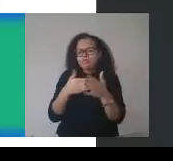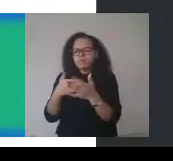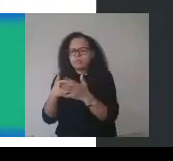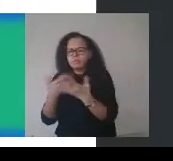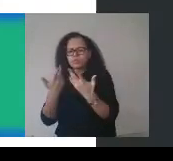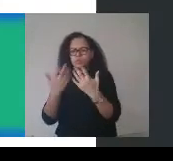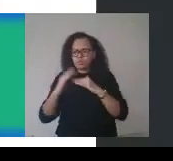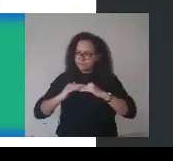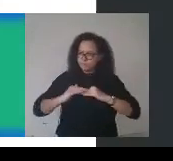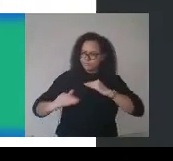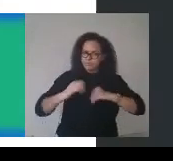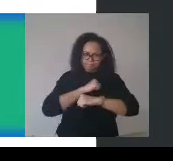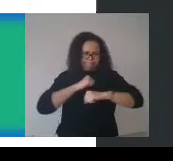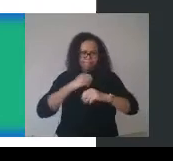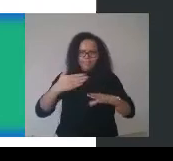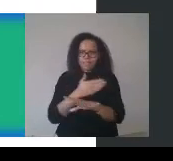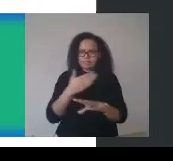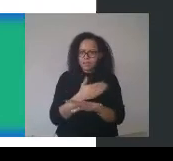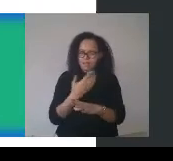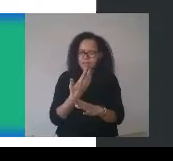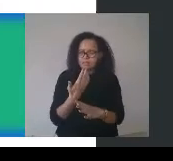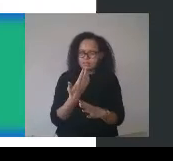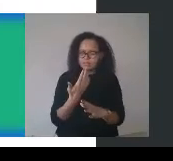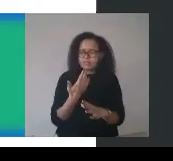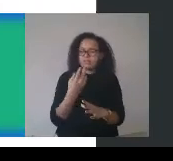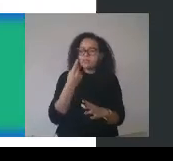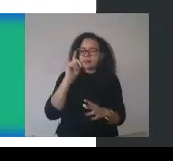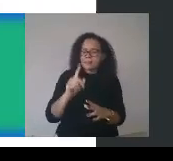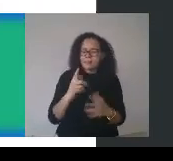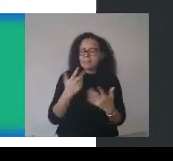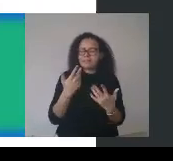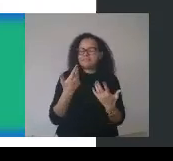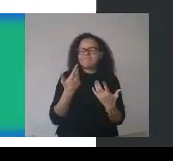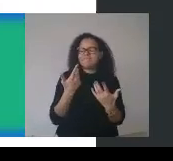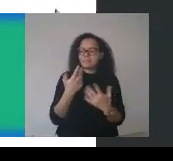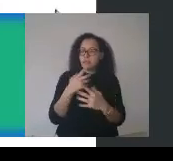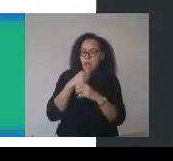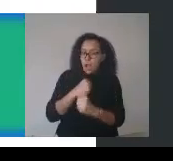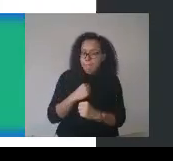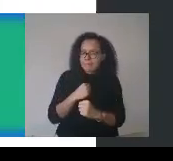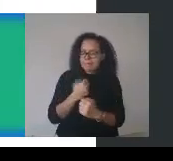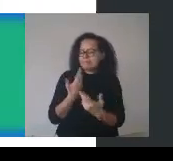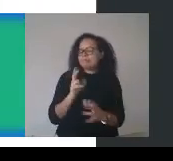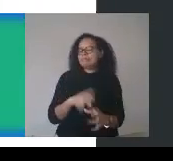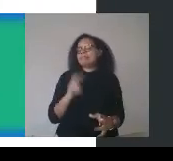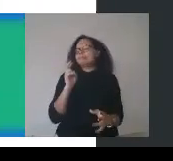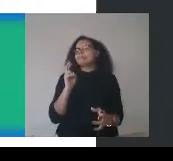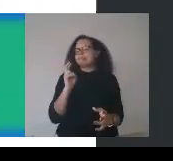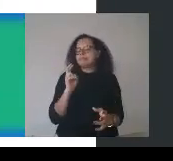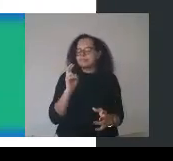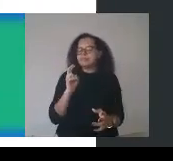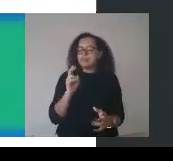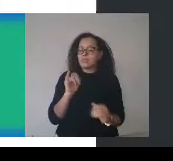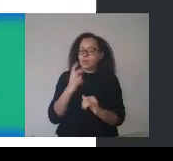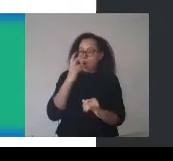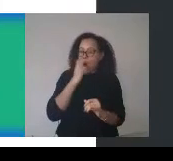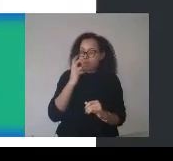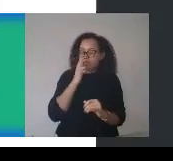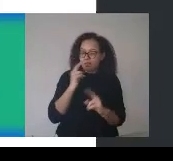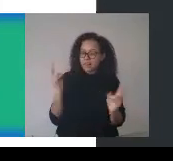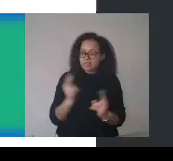There's poor adherence long-term for people sticking with exercise. Generally, as people get older, there's more inactivity. And there are a